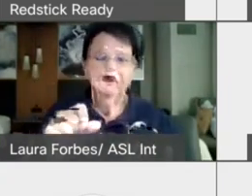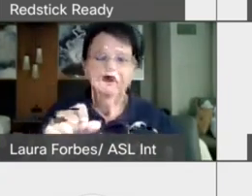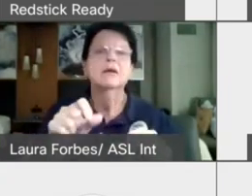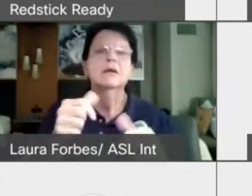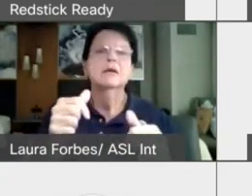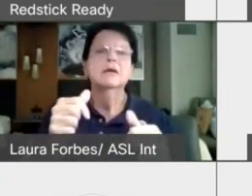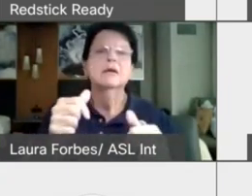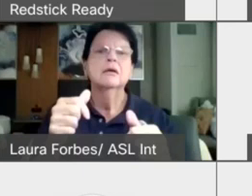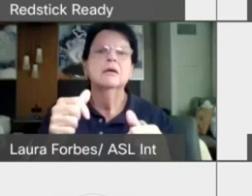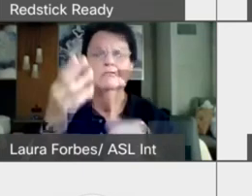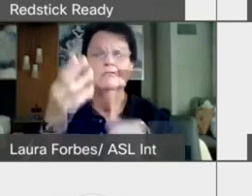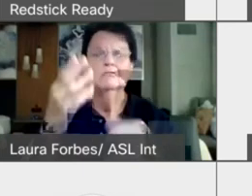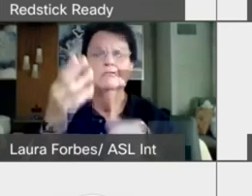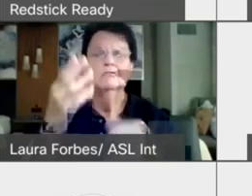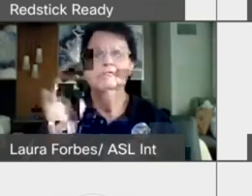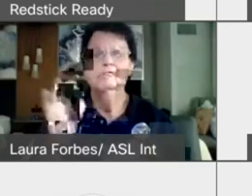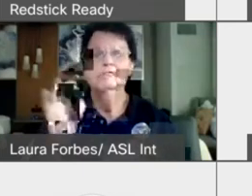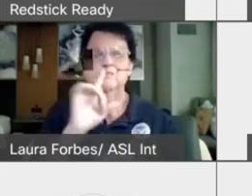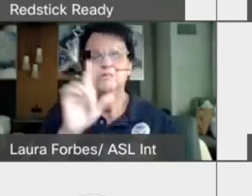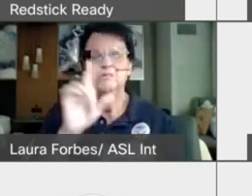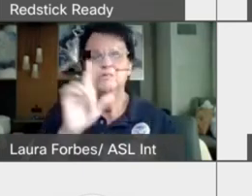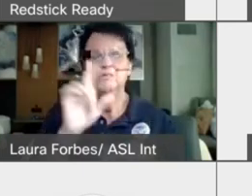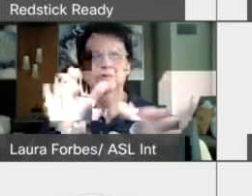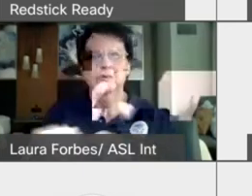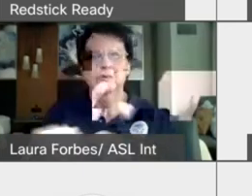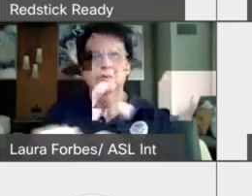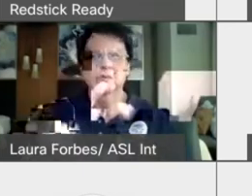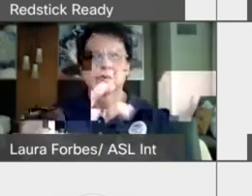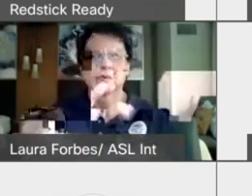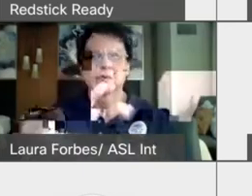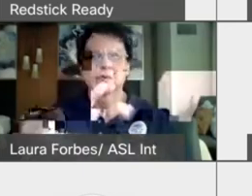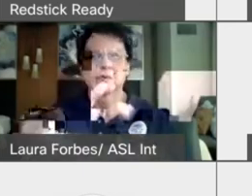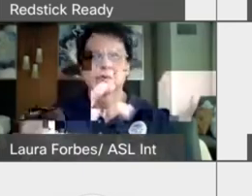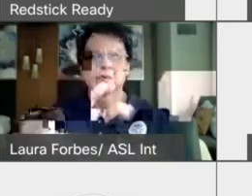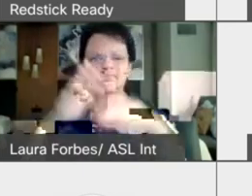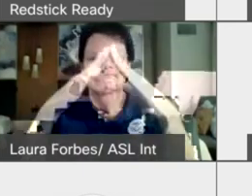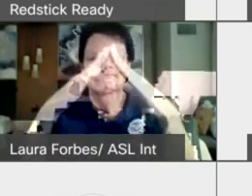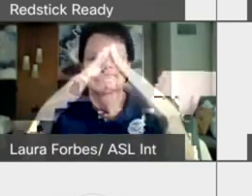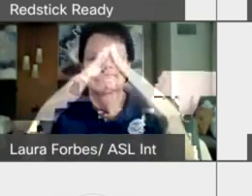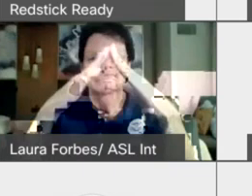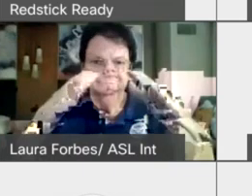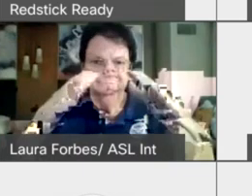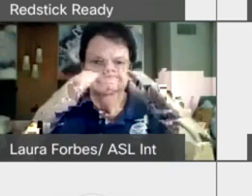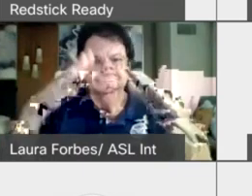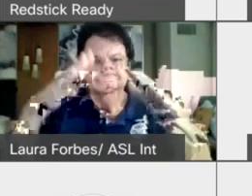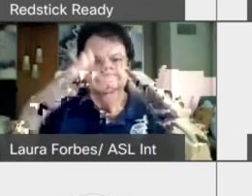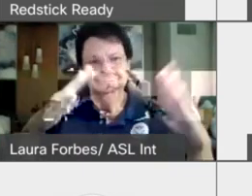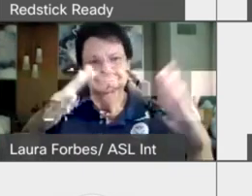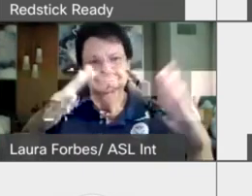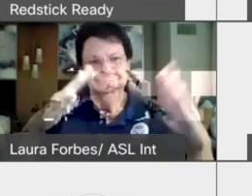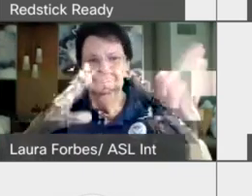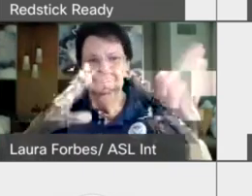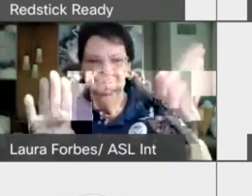really an excellent material that they put on. And then that would allow you a little more time to